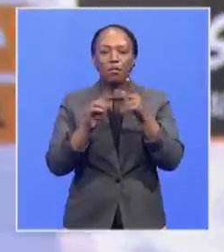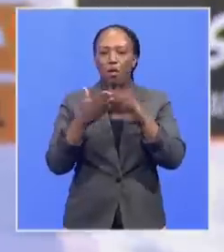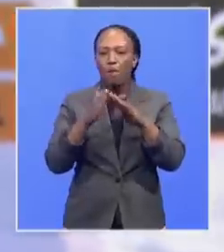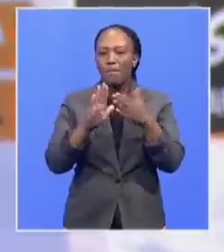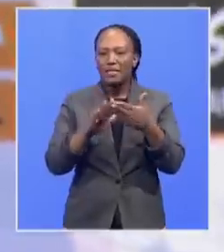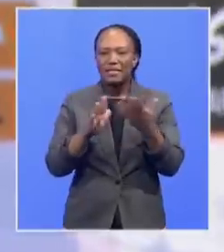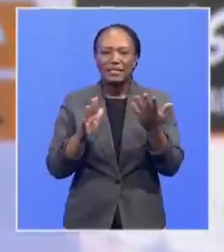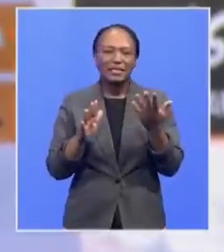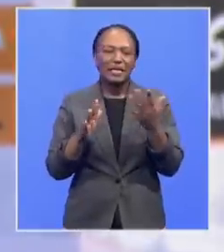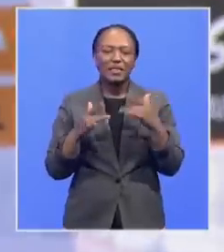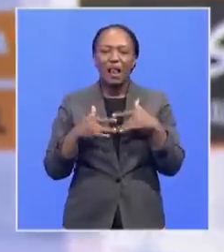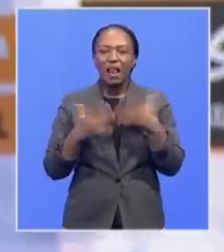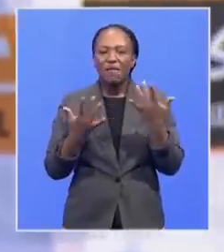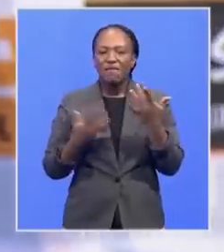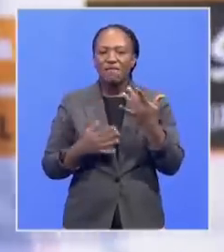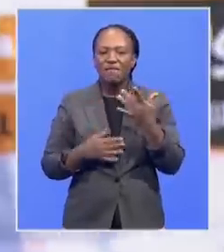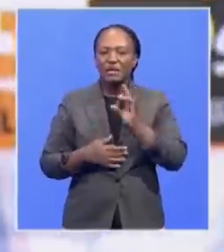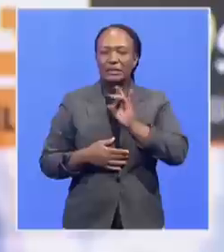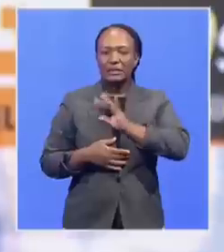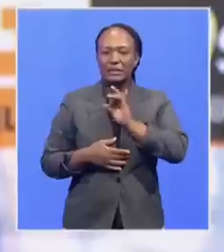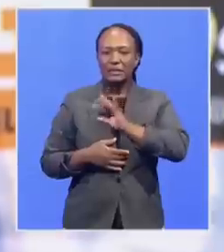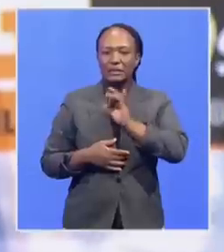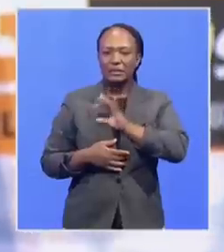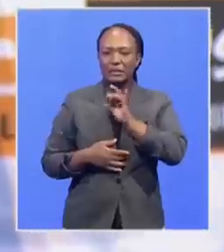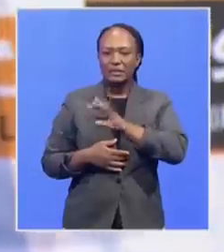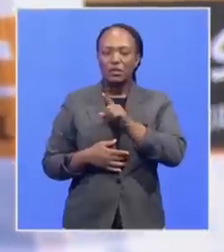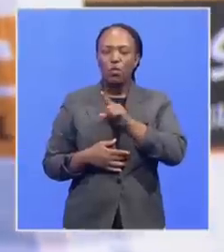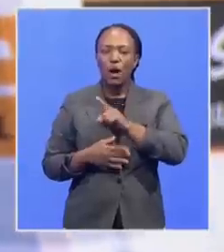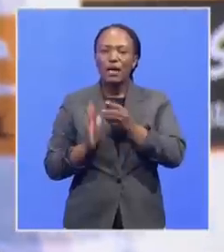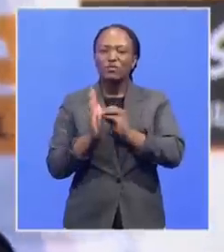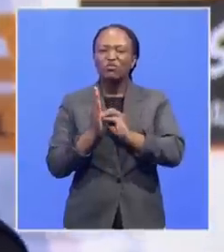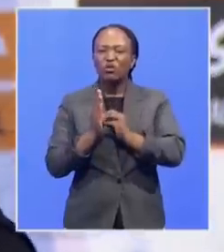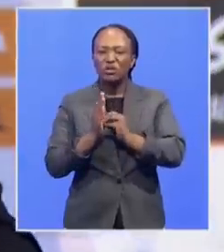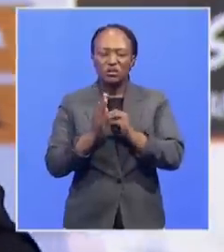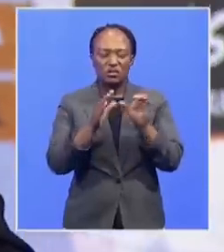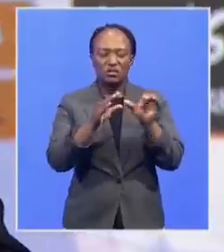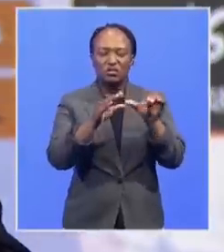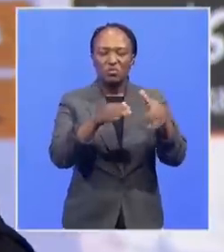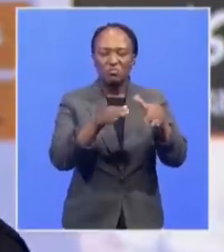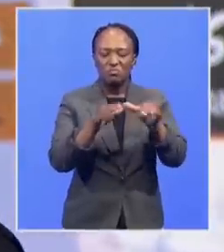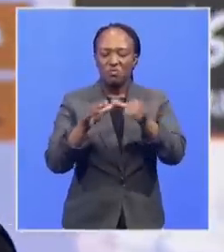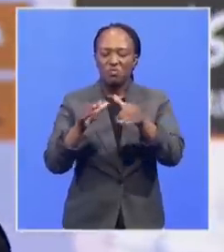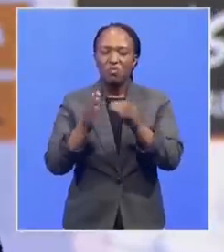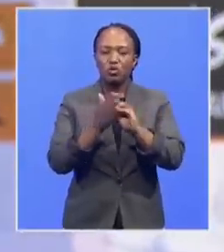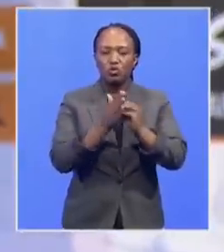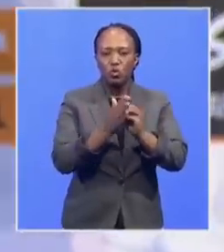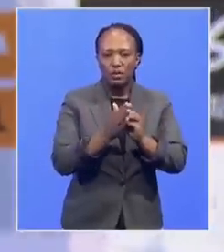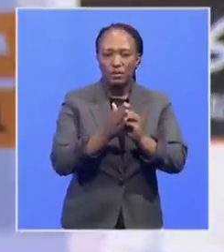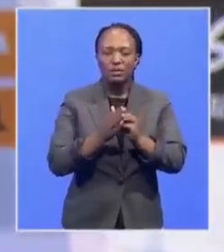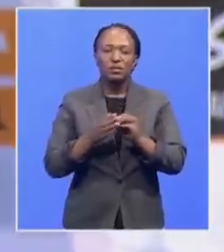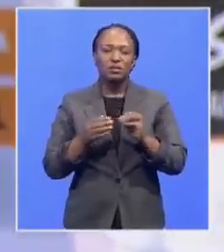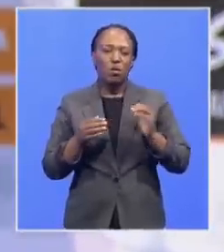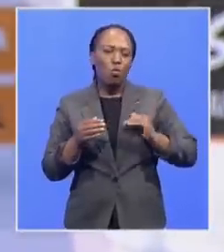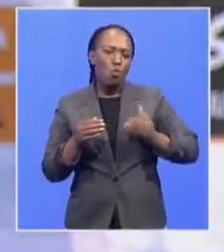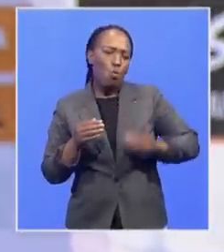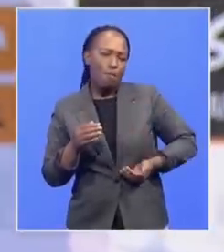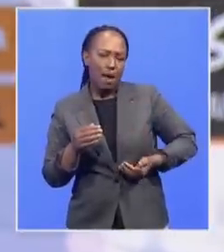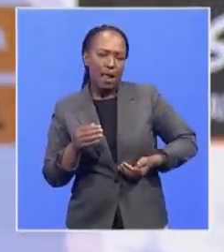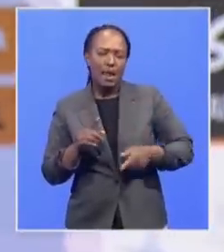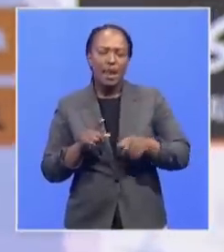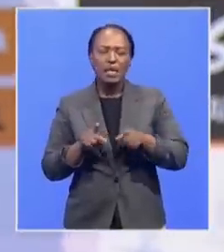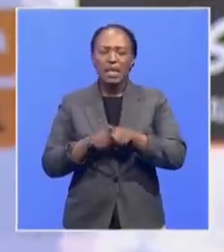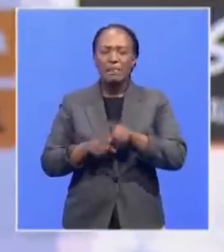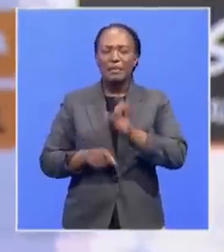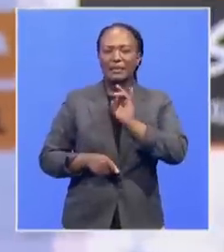fear of gangsters and women live fearing the men of our